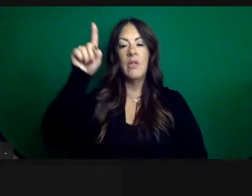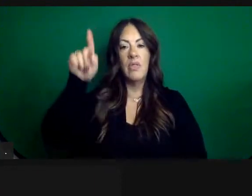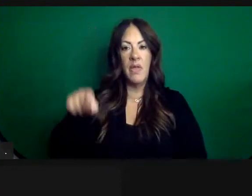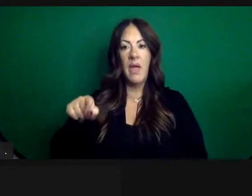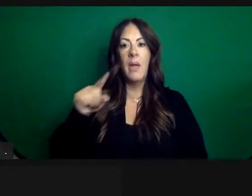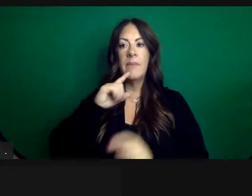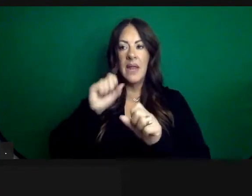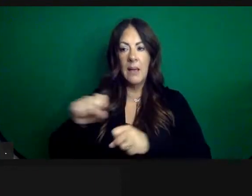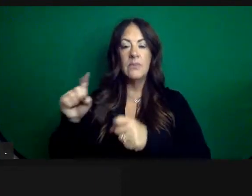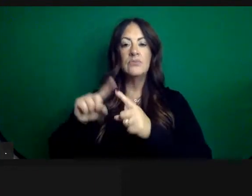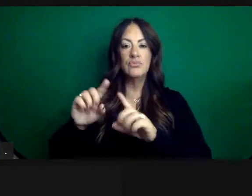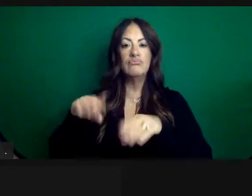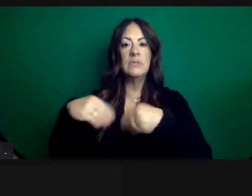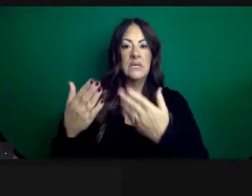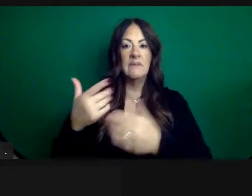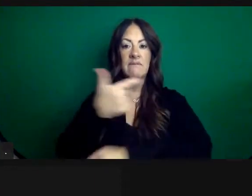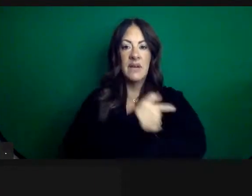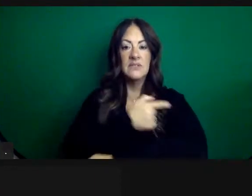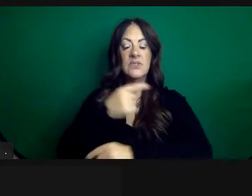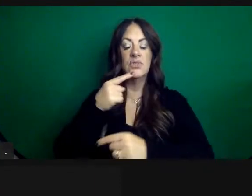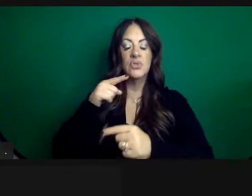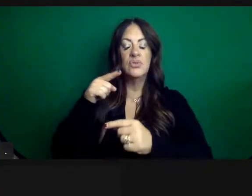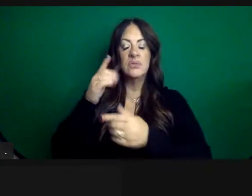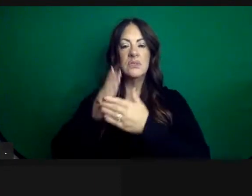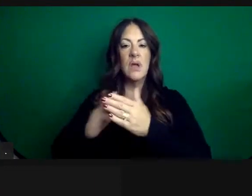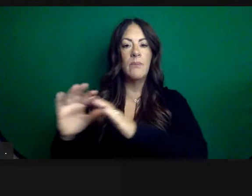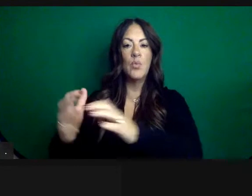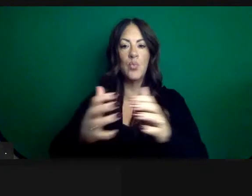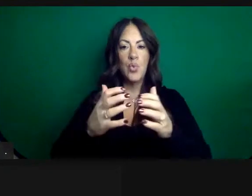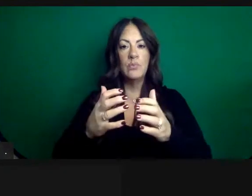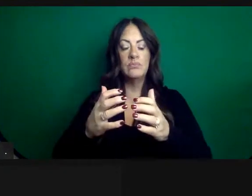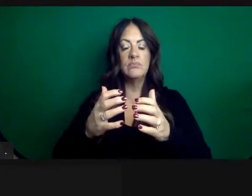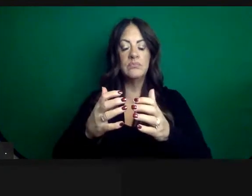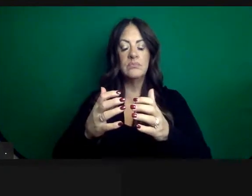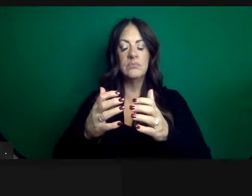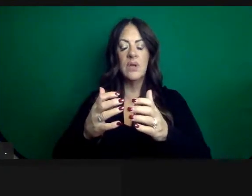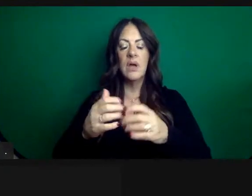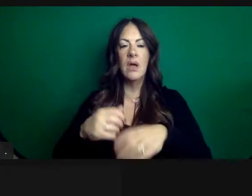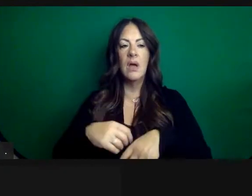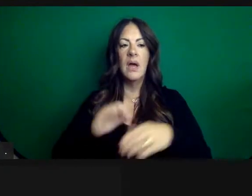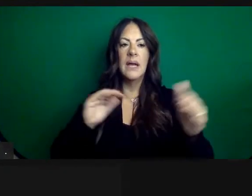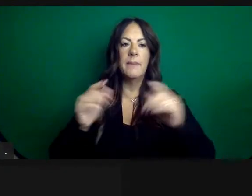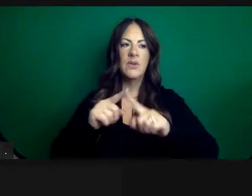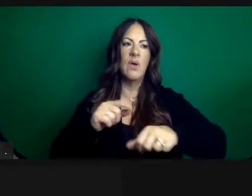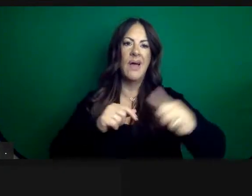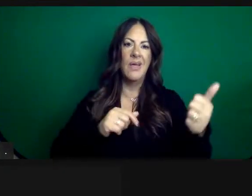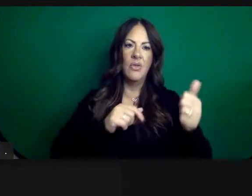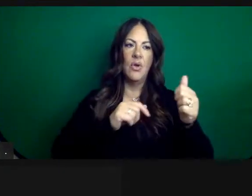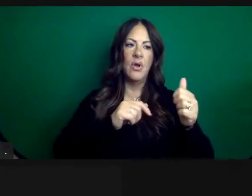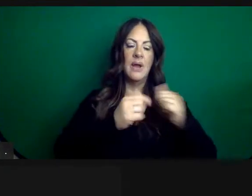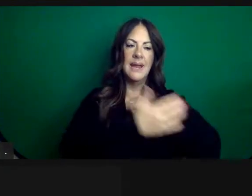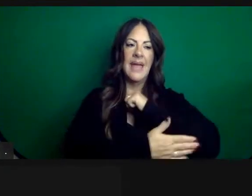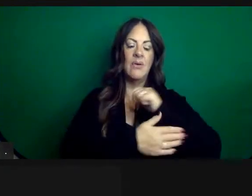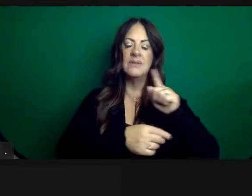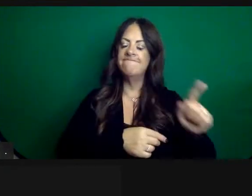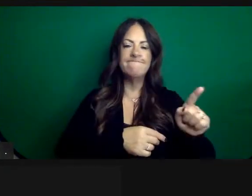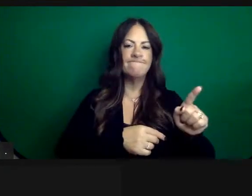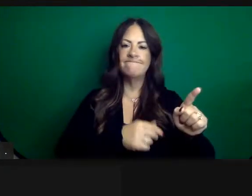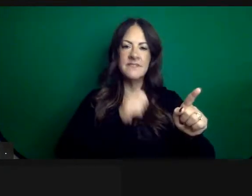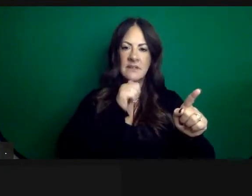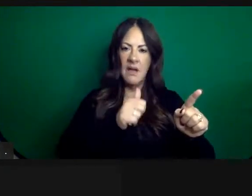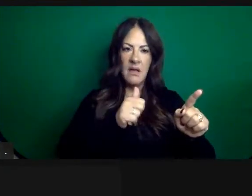to vaccinate some groups in front of other counties that are getting to them soon. I know